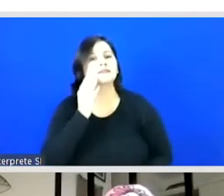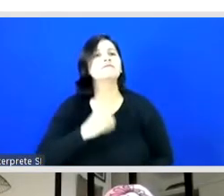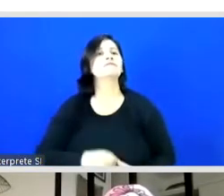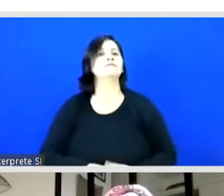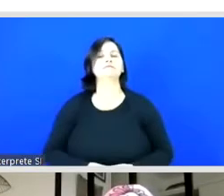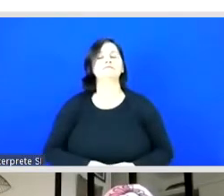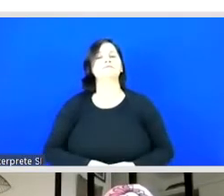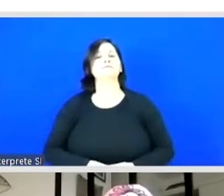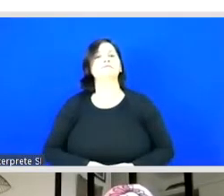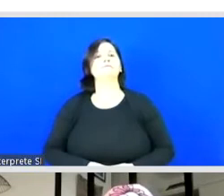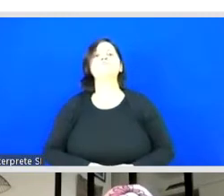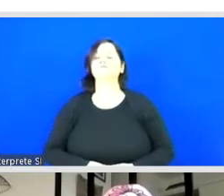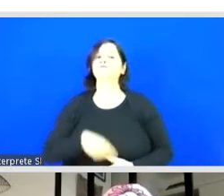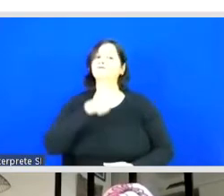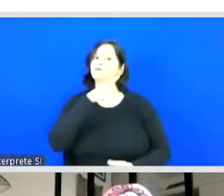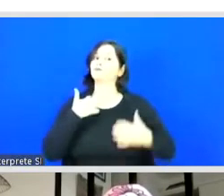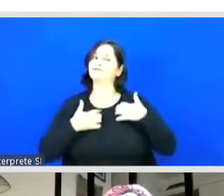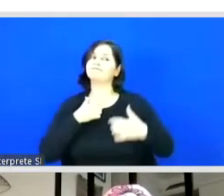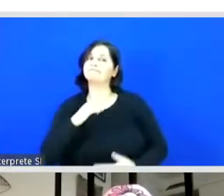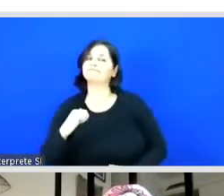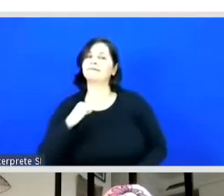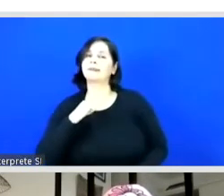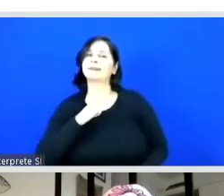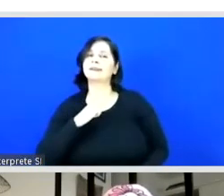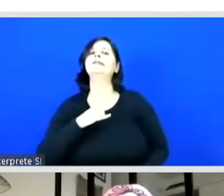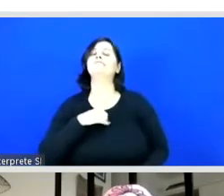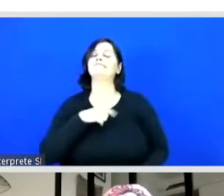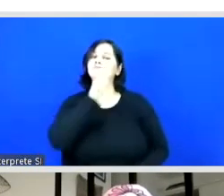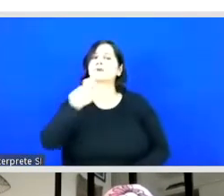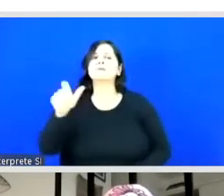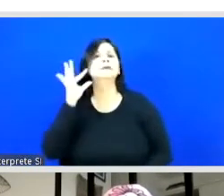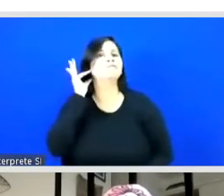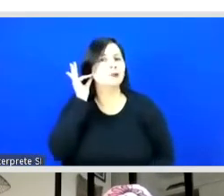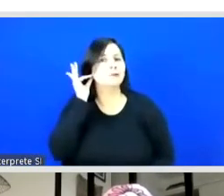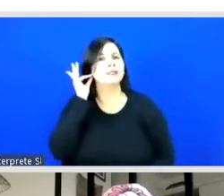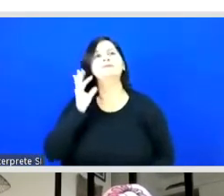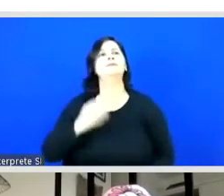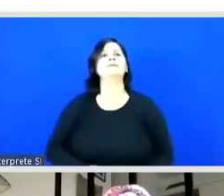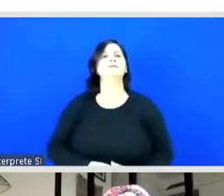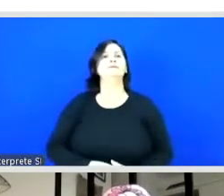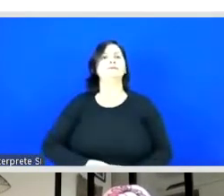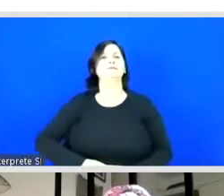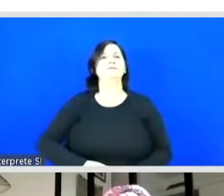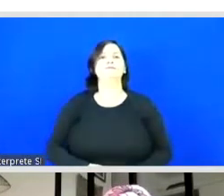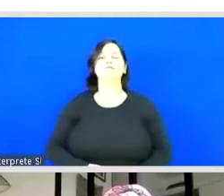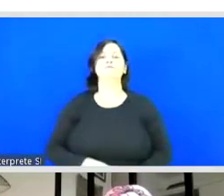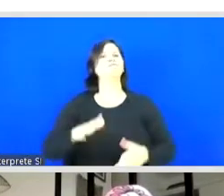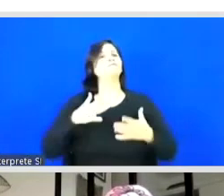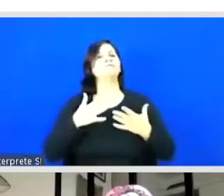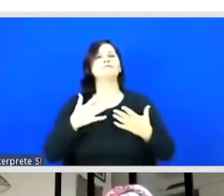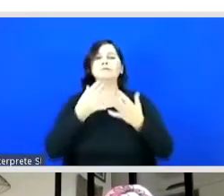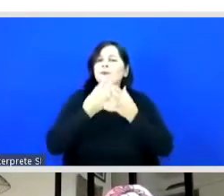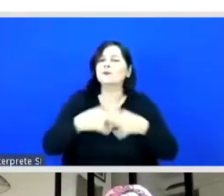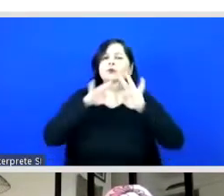important that women participate in decision-making processes affecting the environment and climate change? And how, in